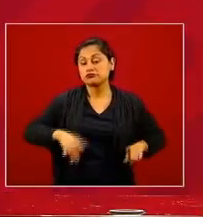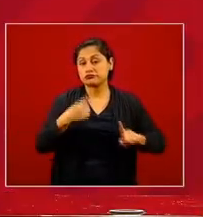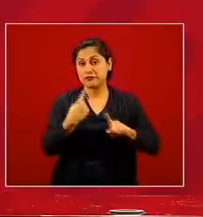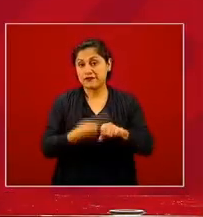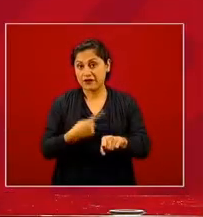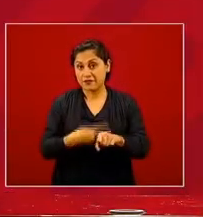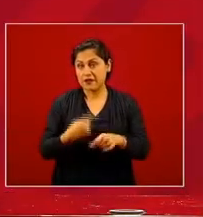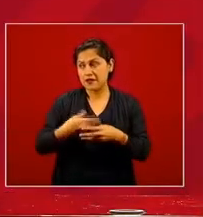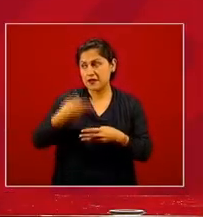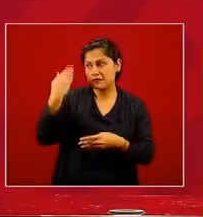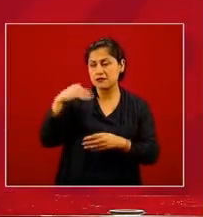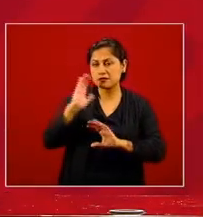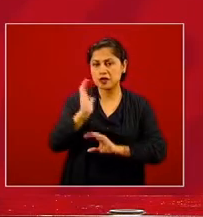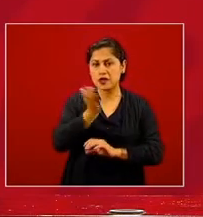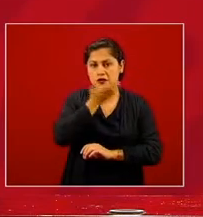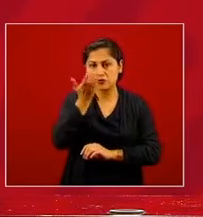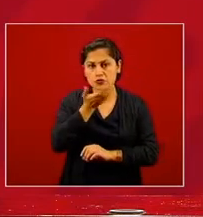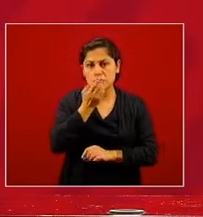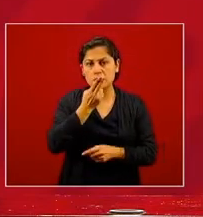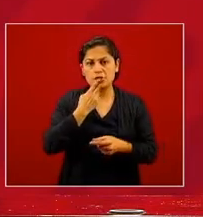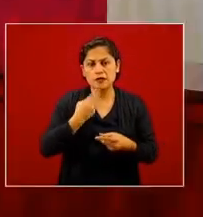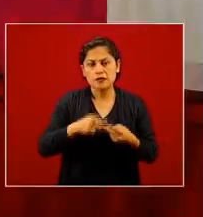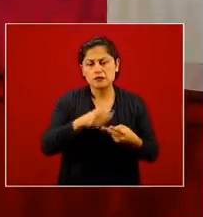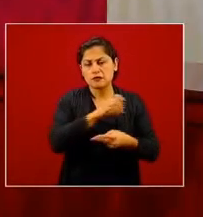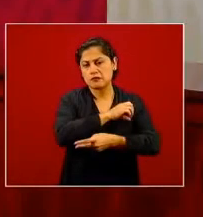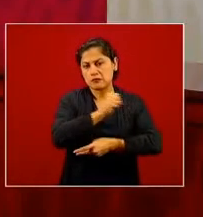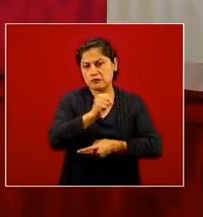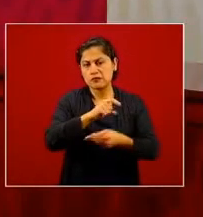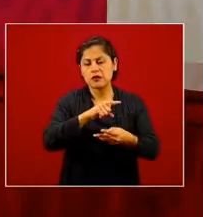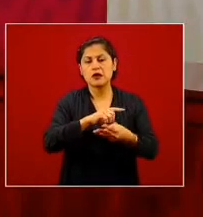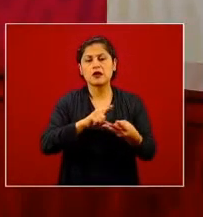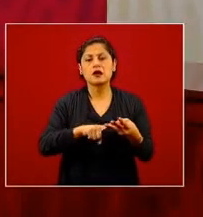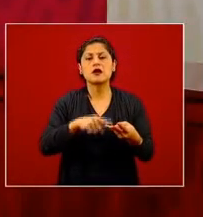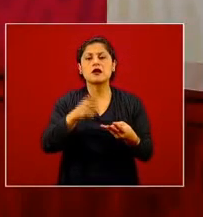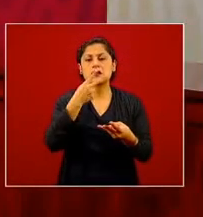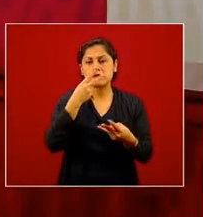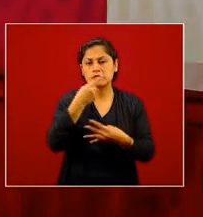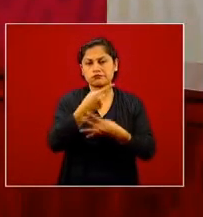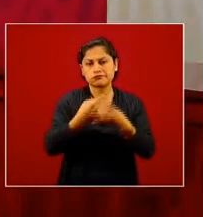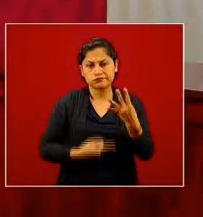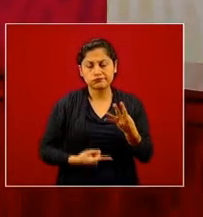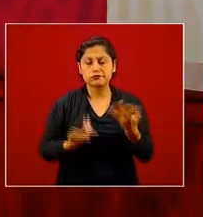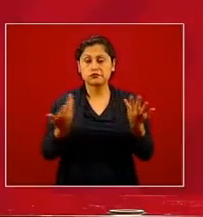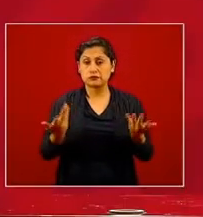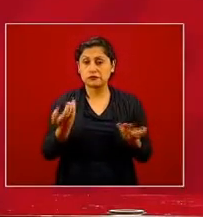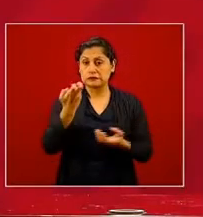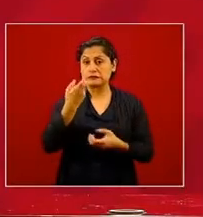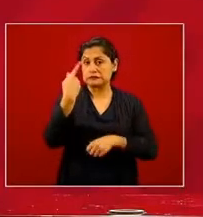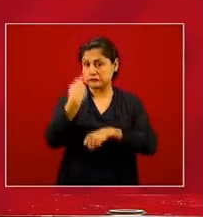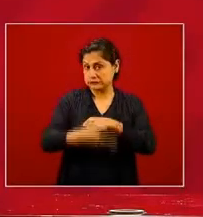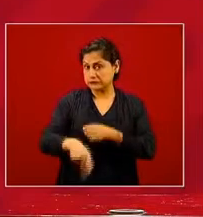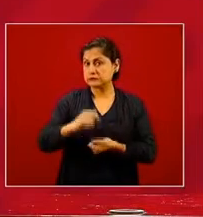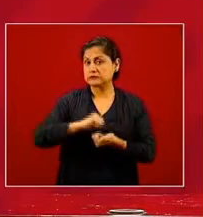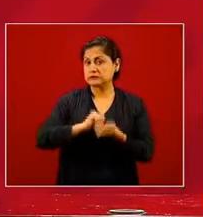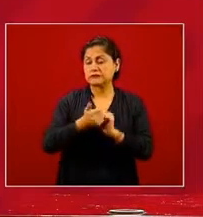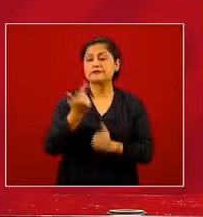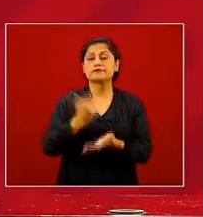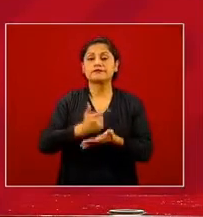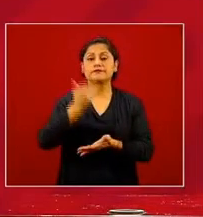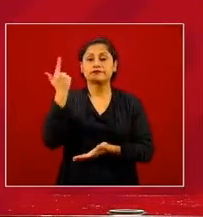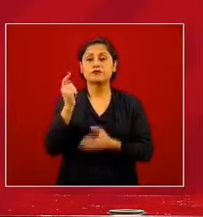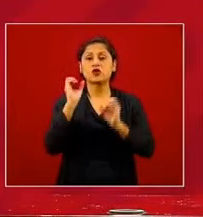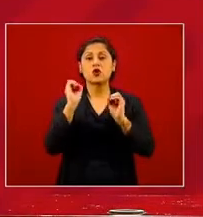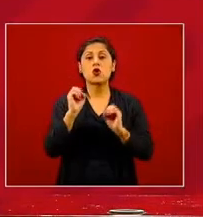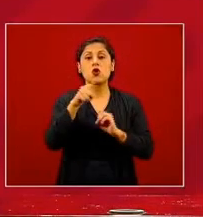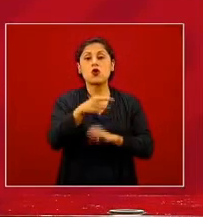all people, especially people with problems with diabetes, obesity, smoking. The risk for complication in